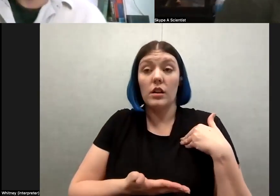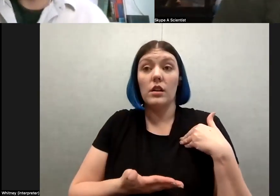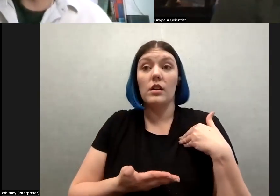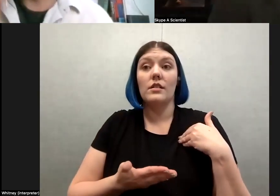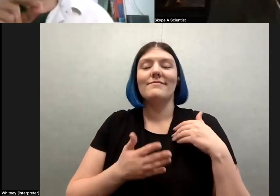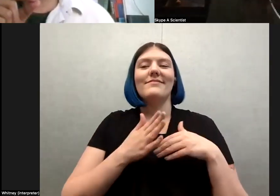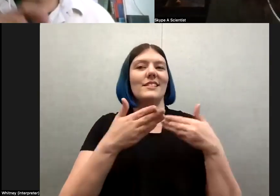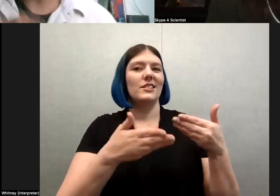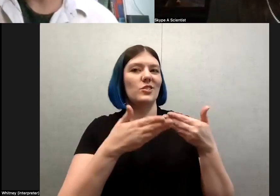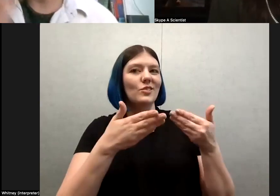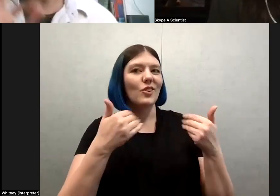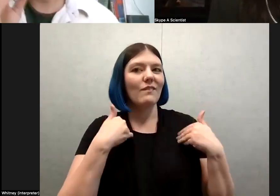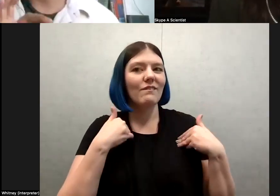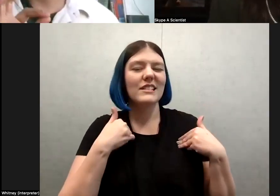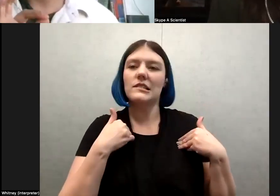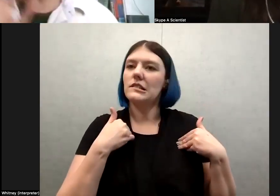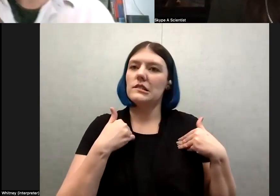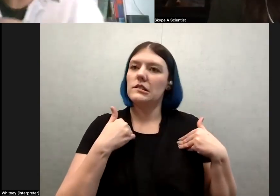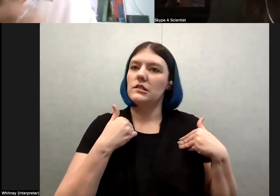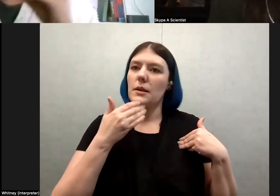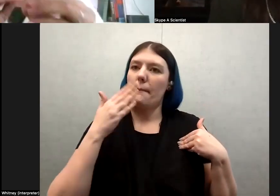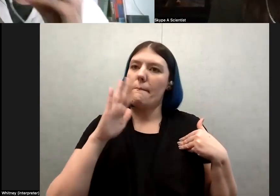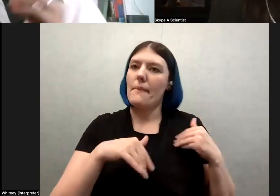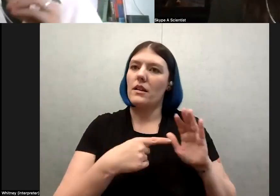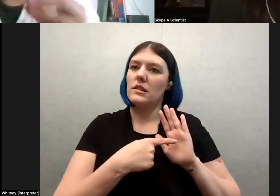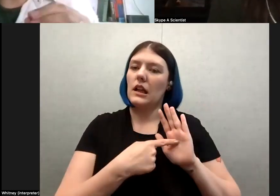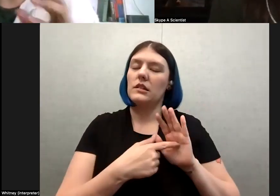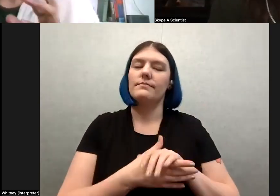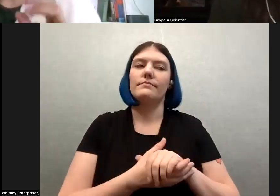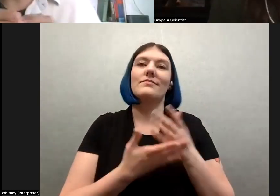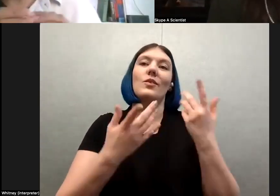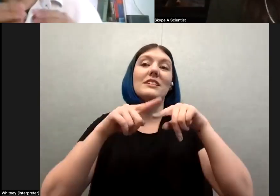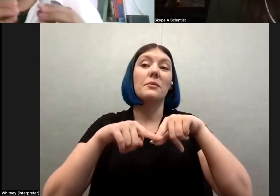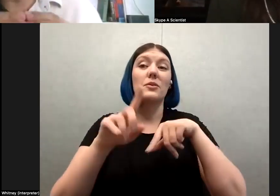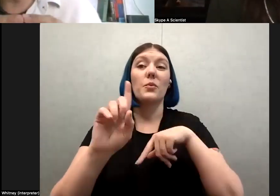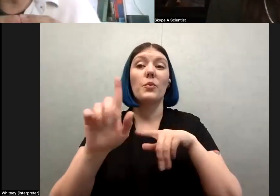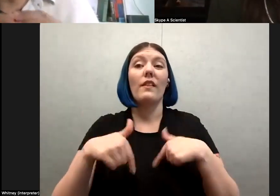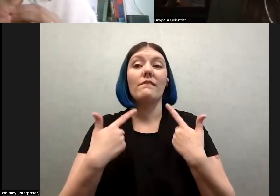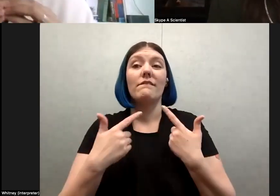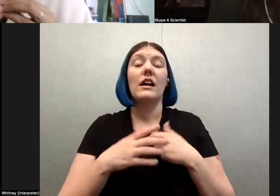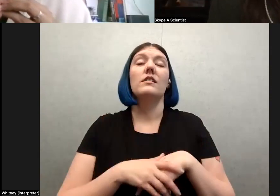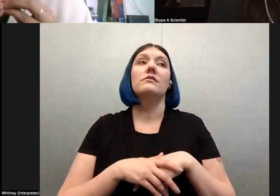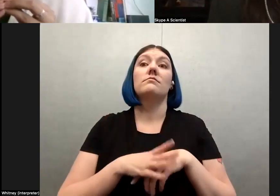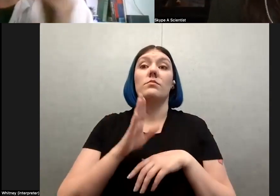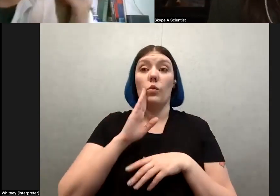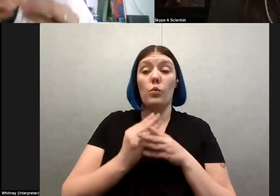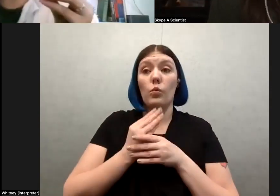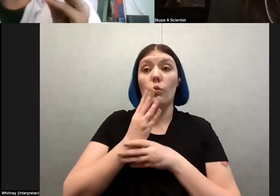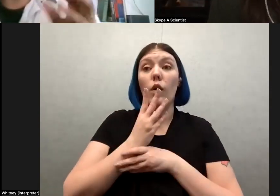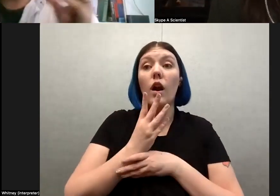if we have cattail in the Everglades, it's a bad sign. So it really depends on where you are. Cattail will grow in